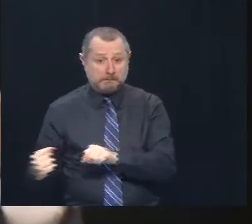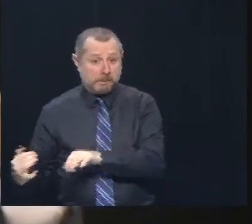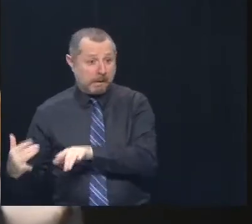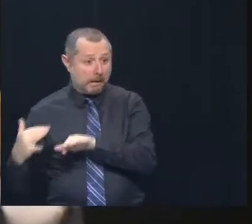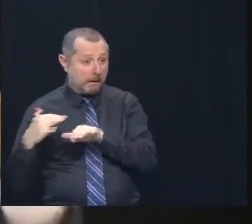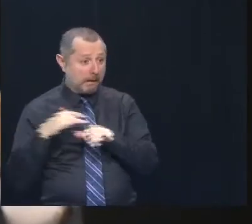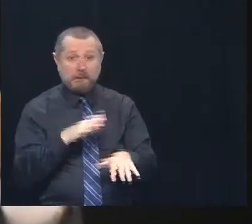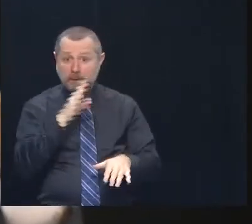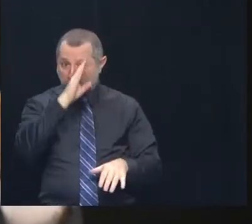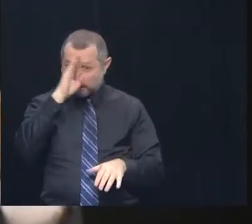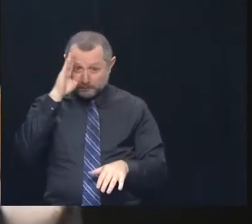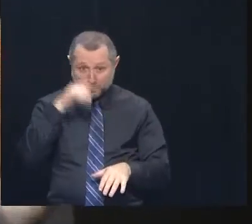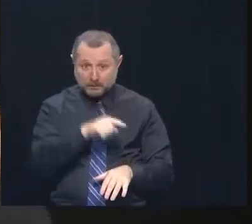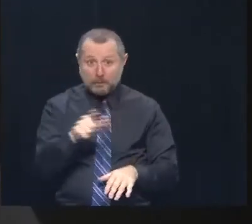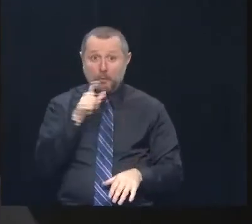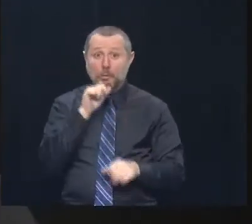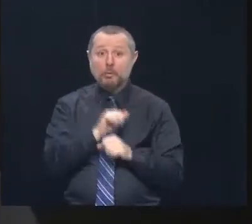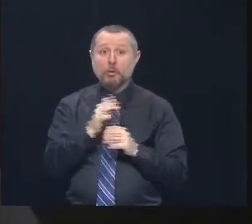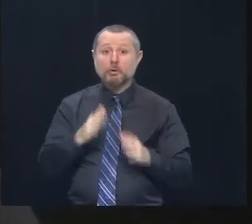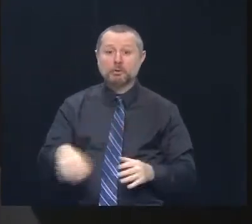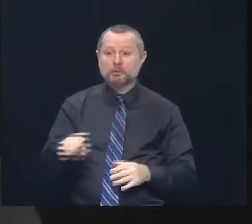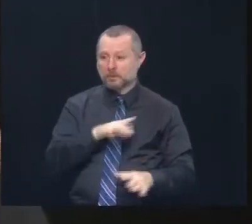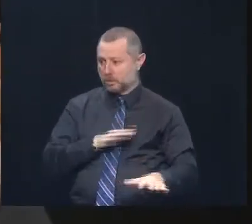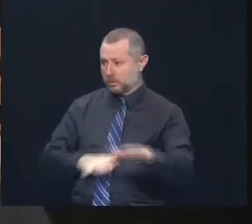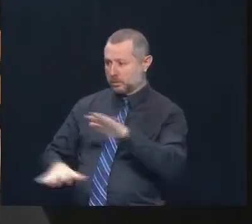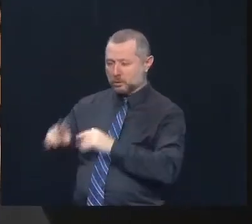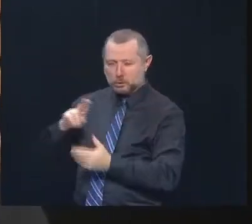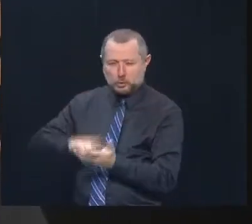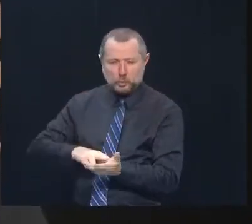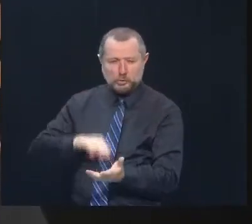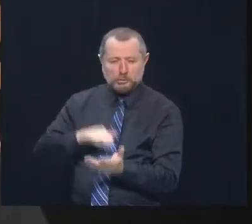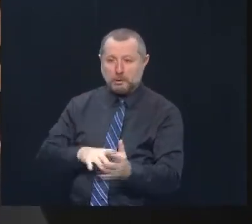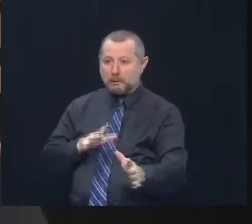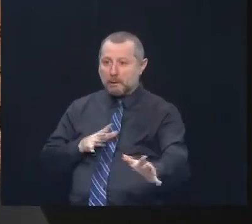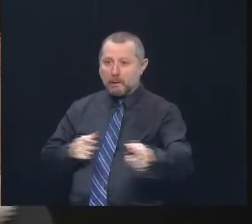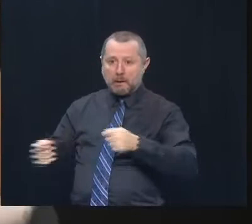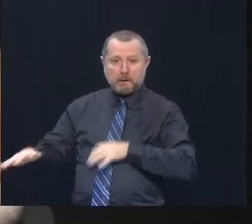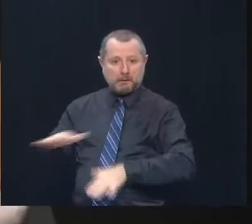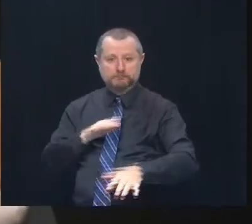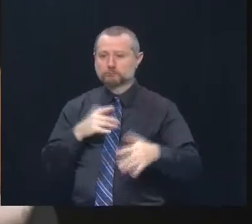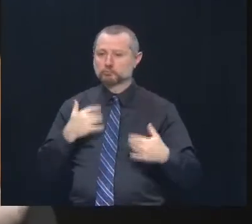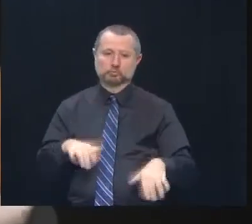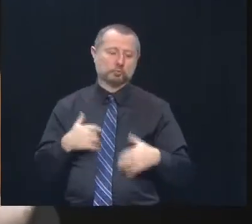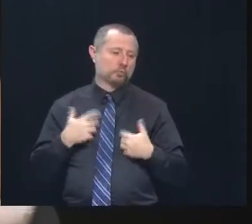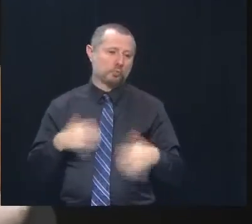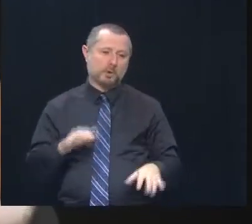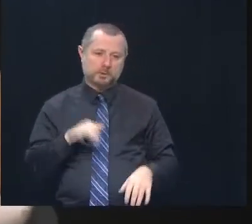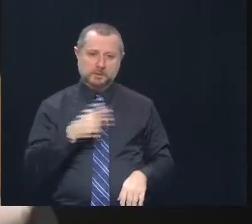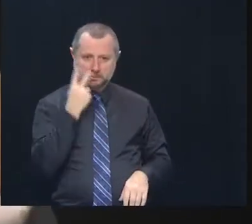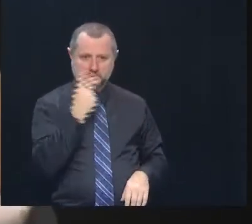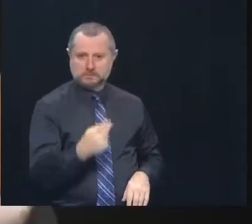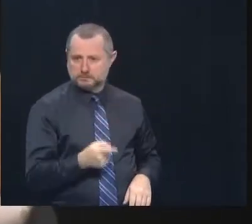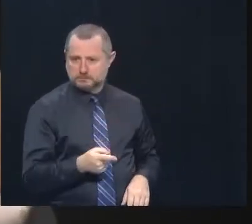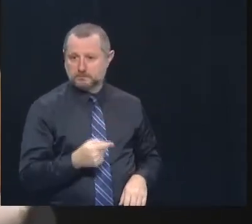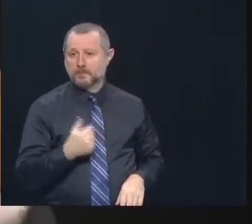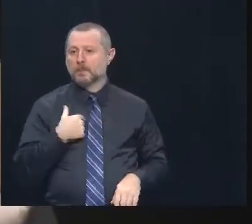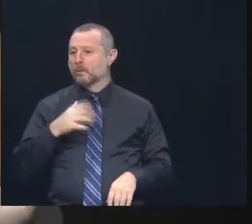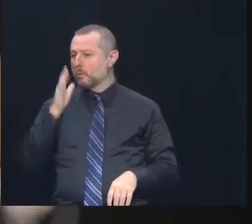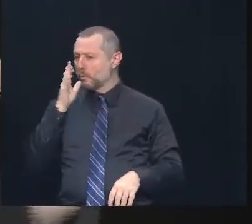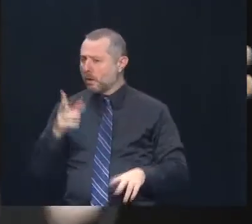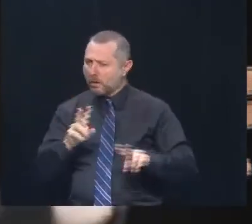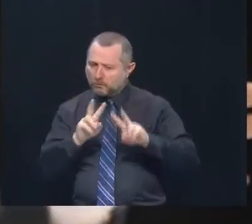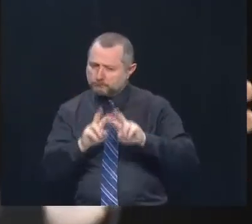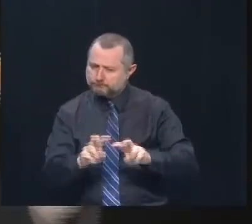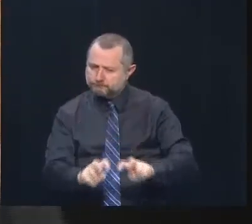the hospitalization rate. We're going to take a serious look at that hospitalization rate